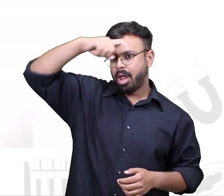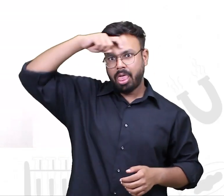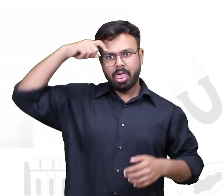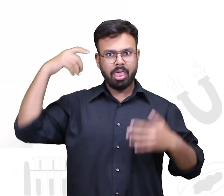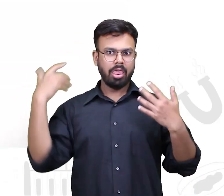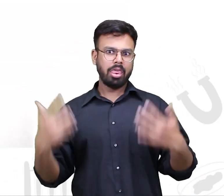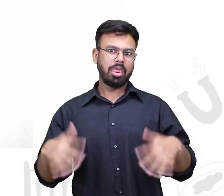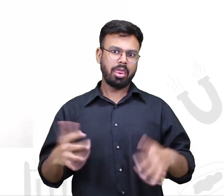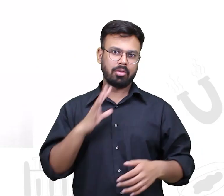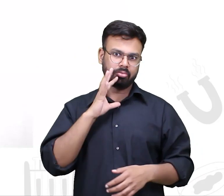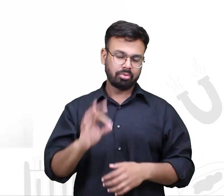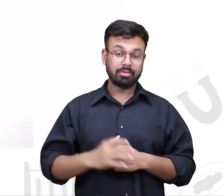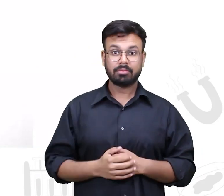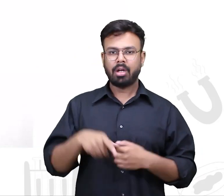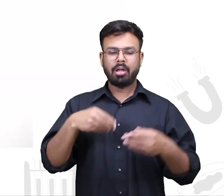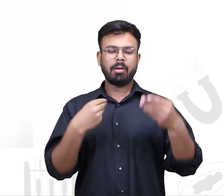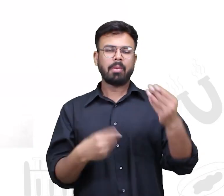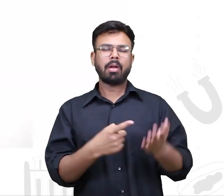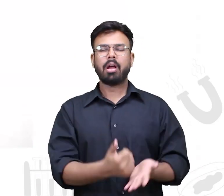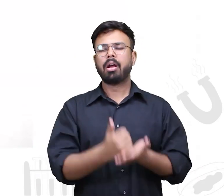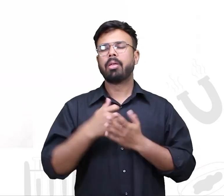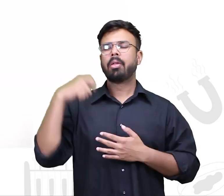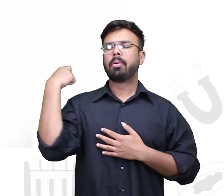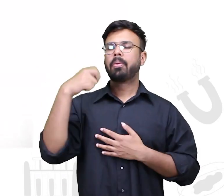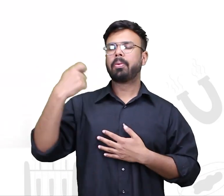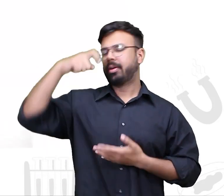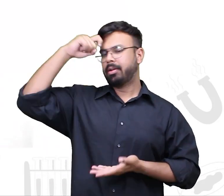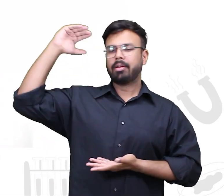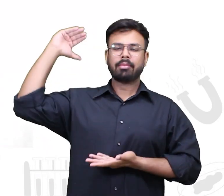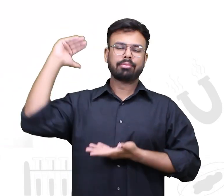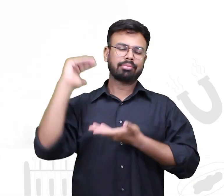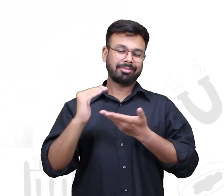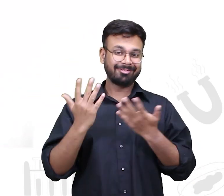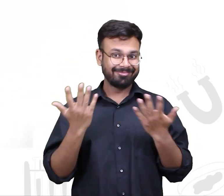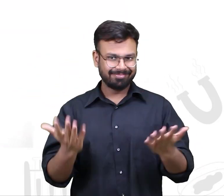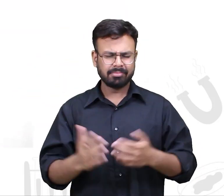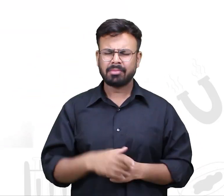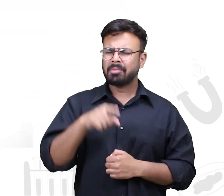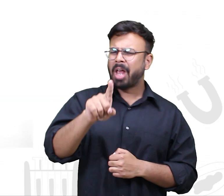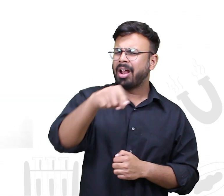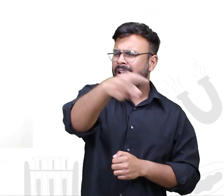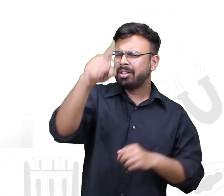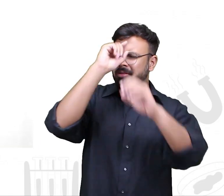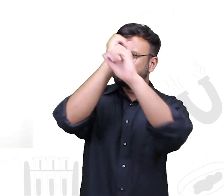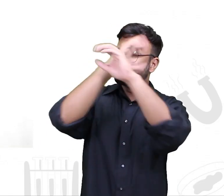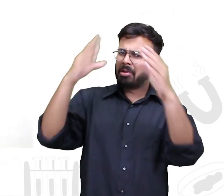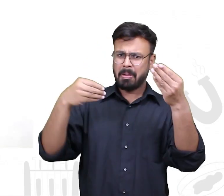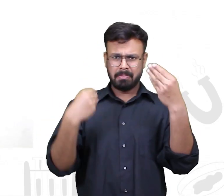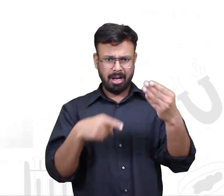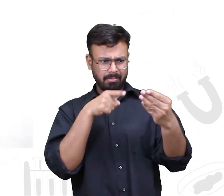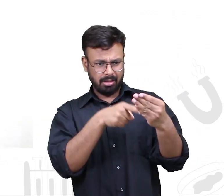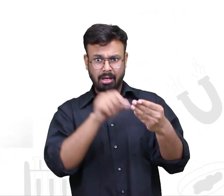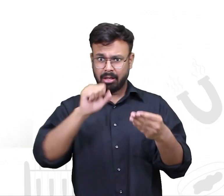The summers are really getting hot, and this piece of paper is really helping me to get rid of this hot summers. But have you imagined